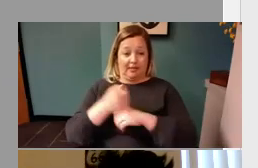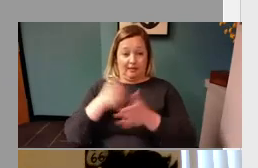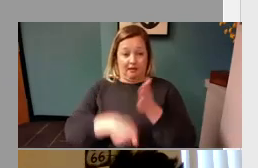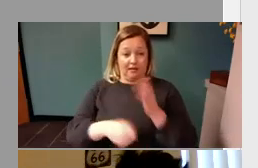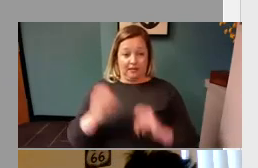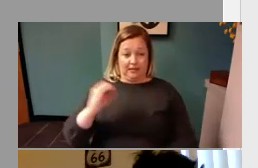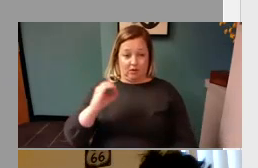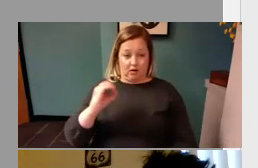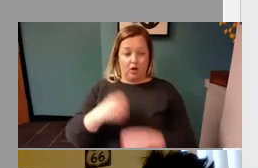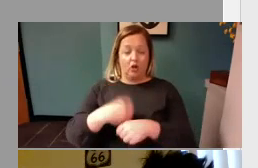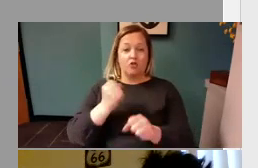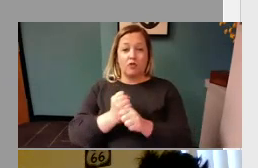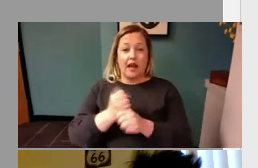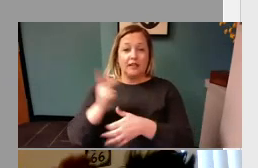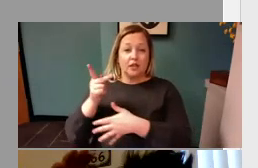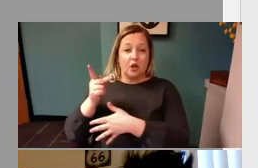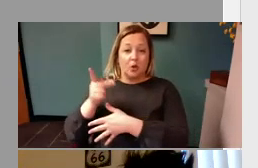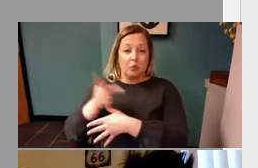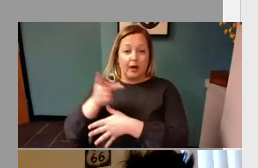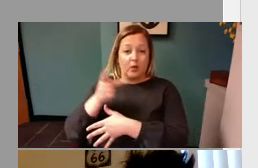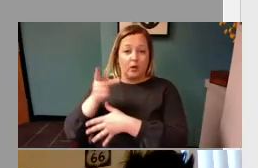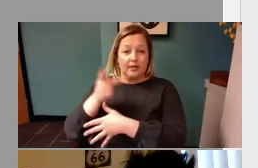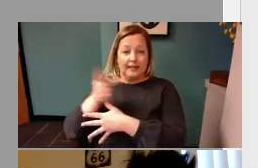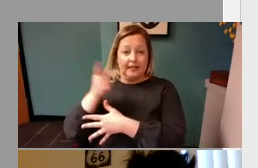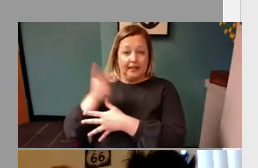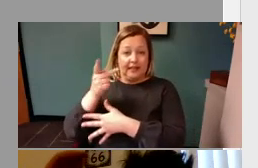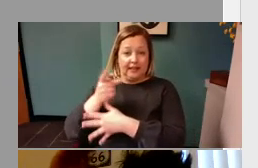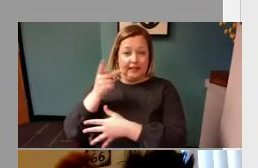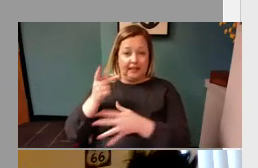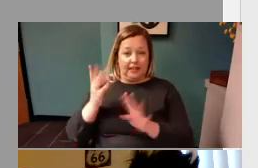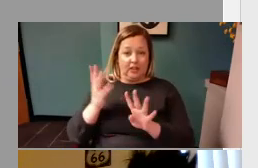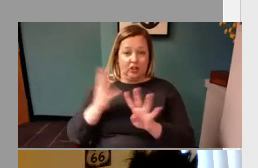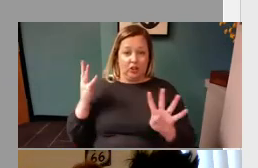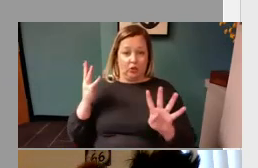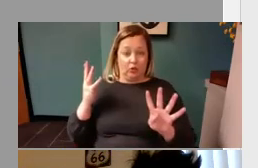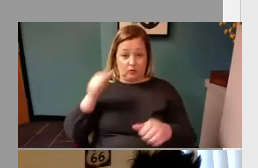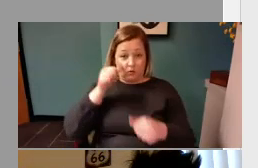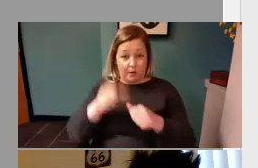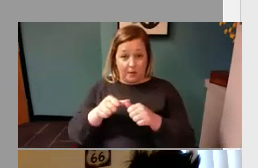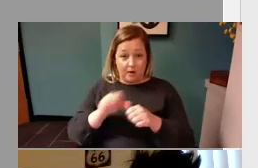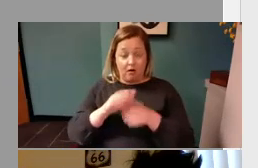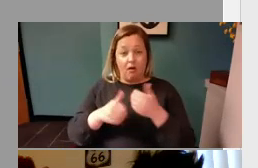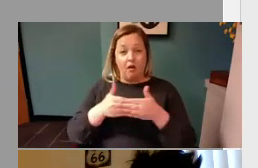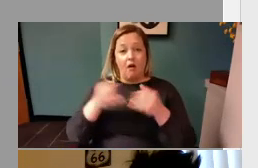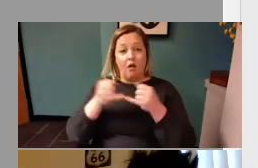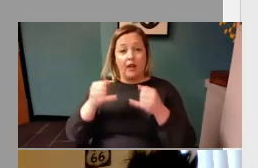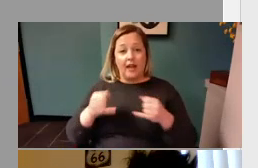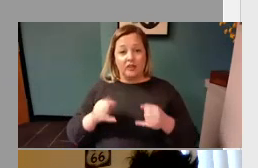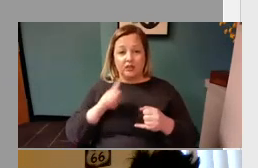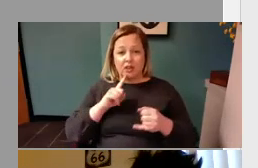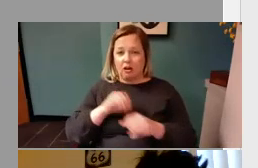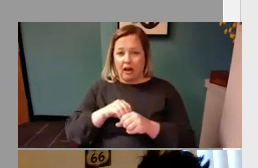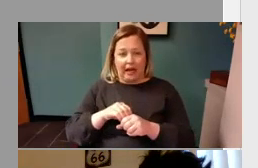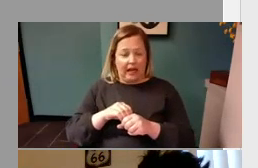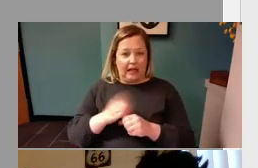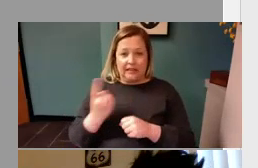queue. Again, a priority queue, remember, is a queue that would have all the edges in some sorted order, or all the vertices